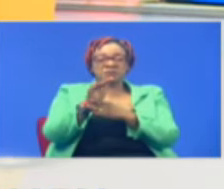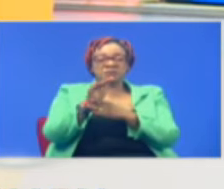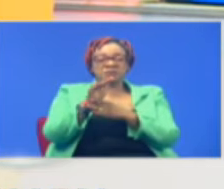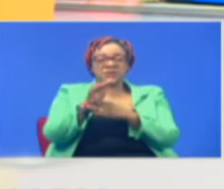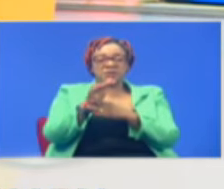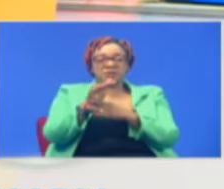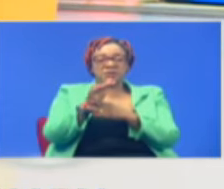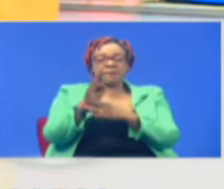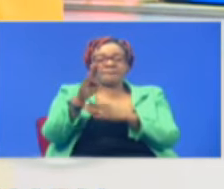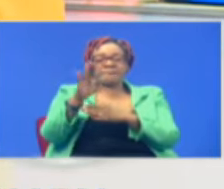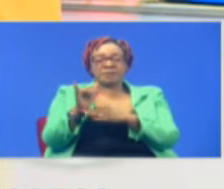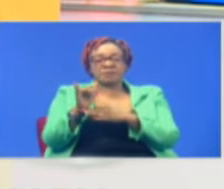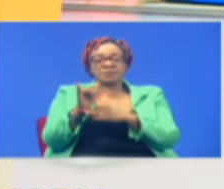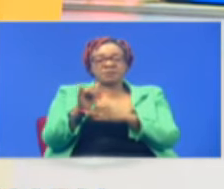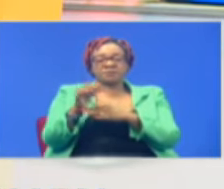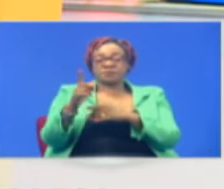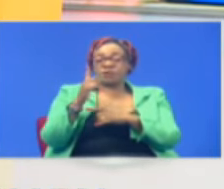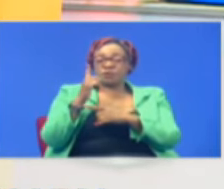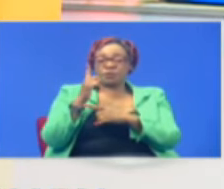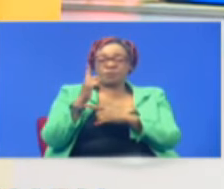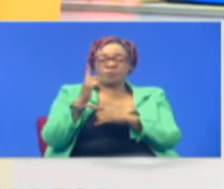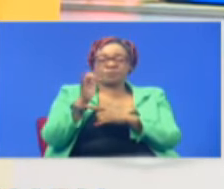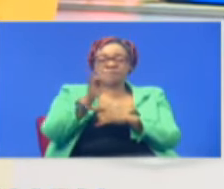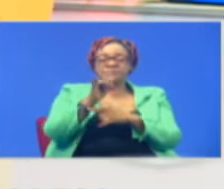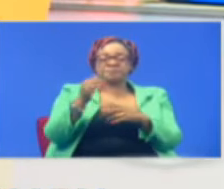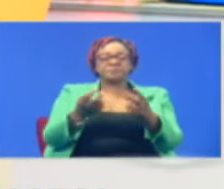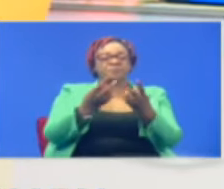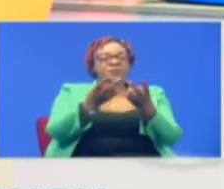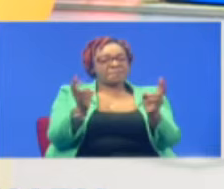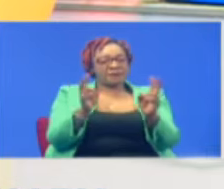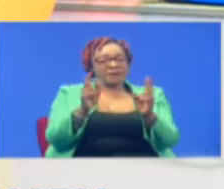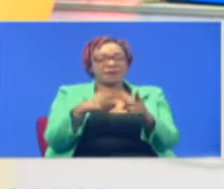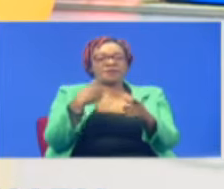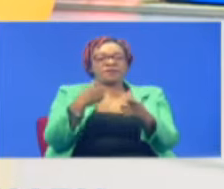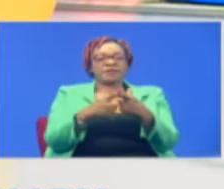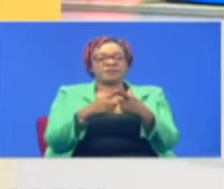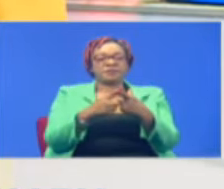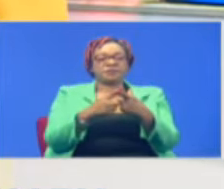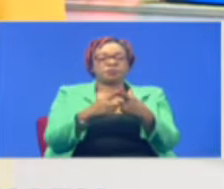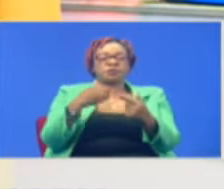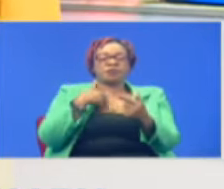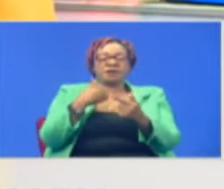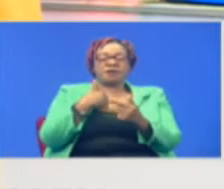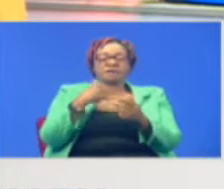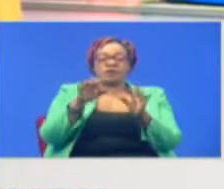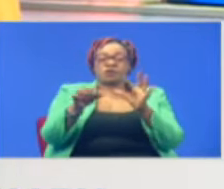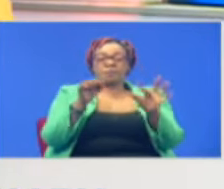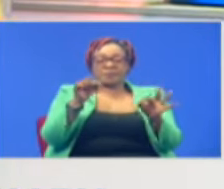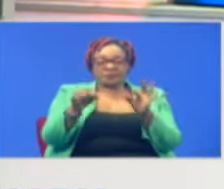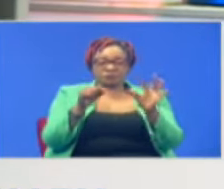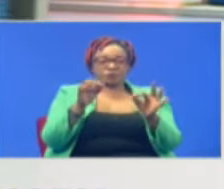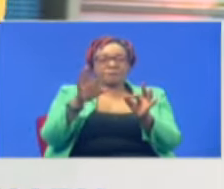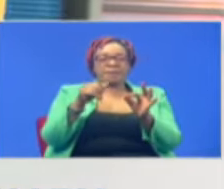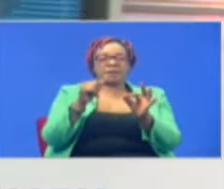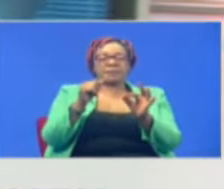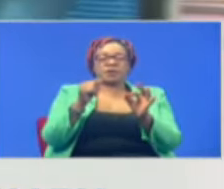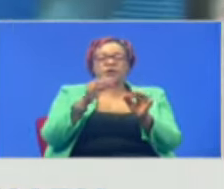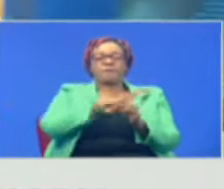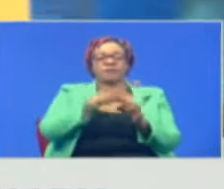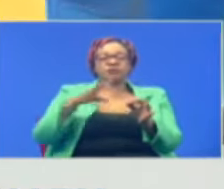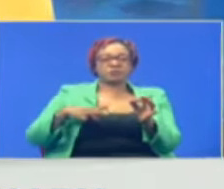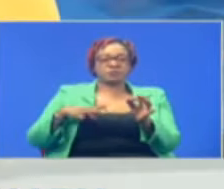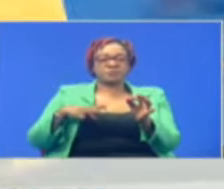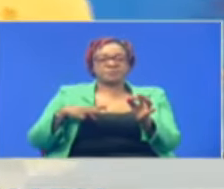as required by law. That panel will then shortlist those for nominations by the commission. All